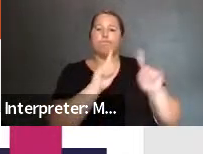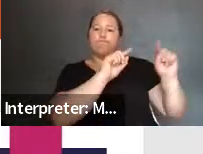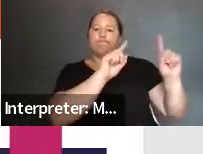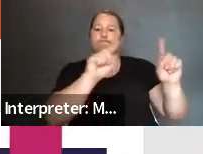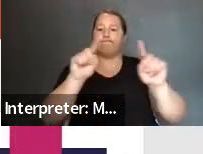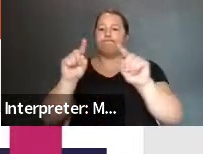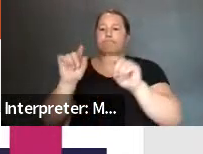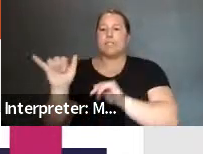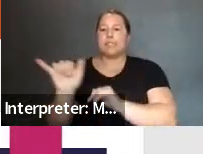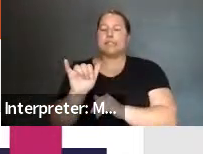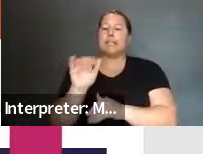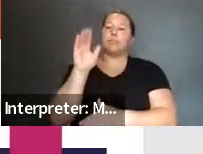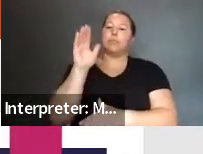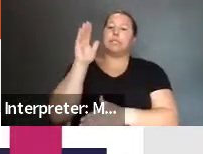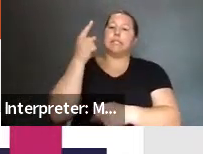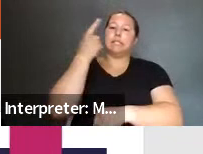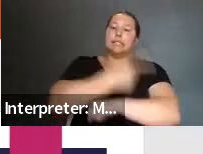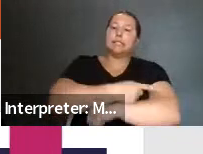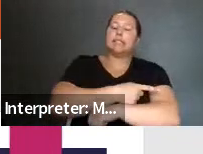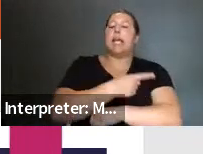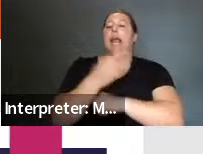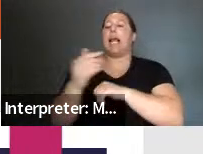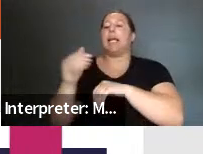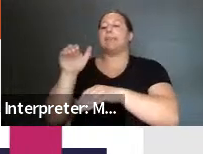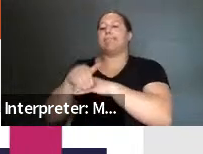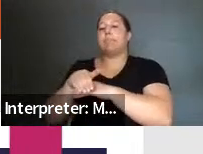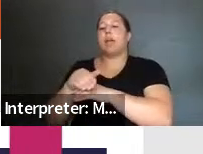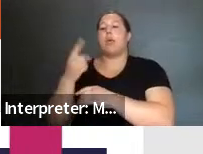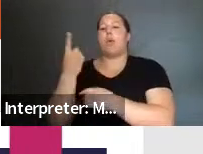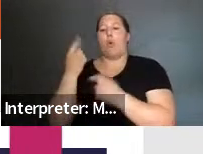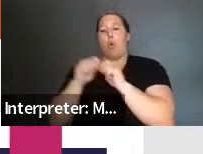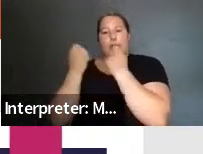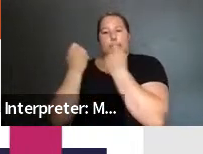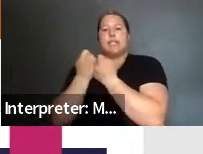and then we have 1 team out doing our evening shift.